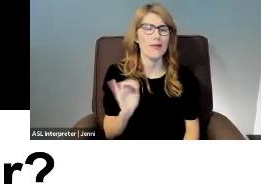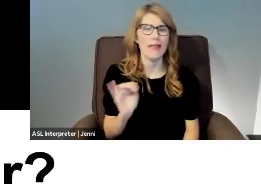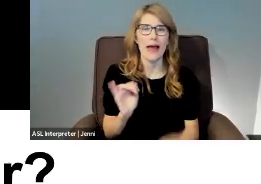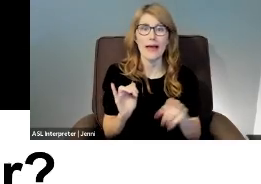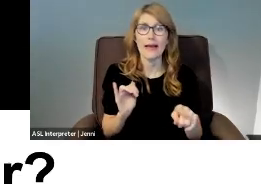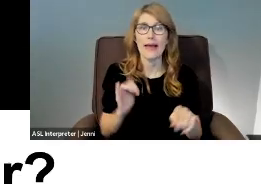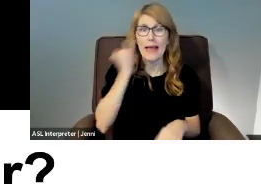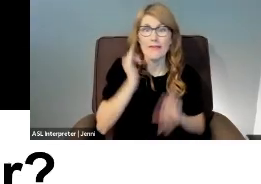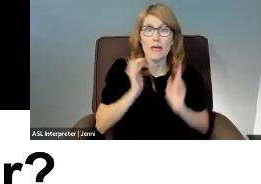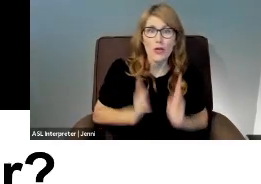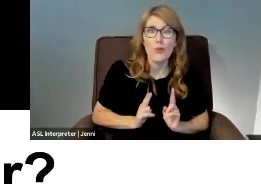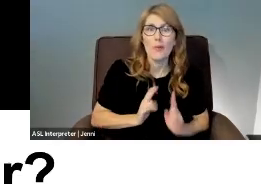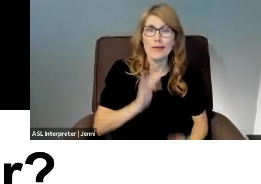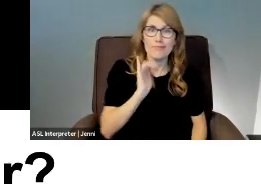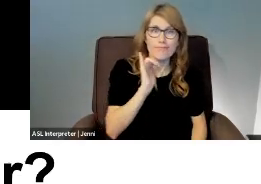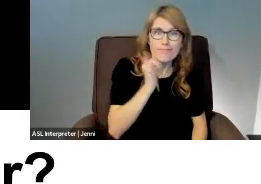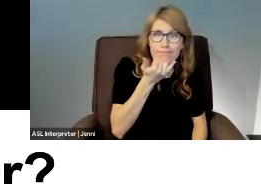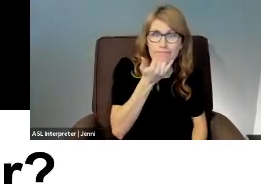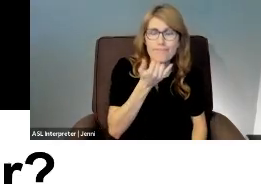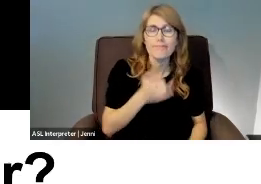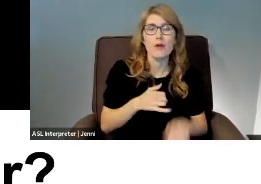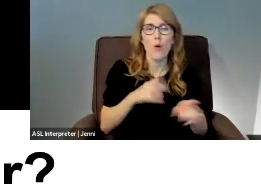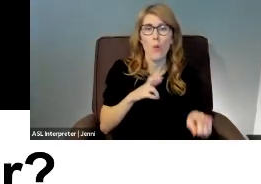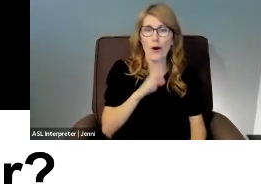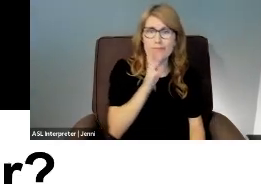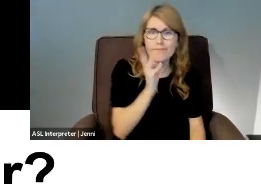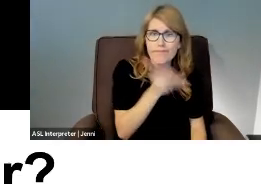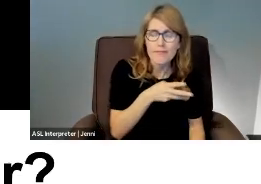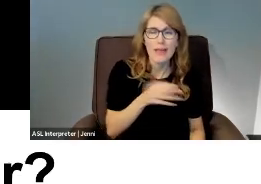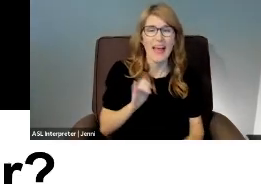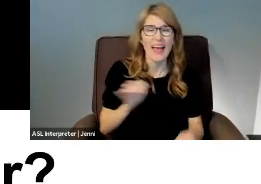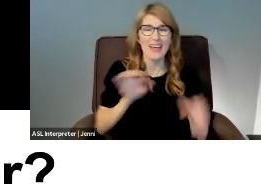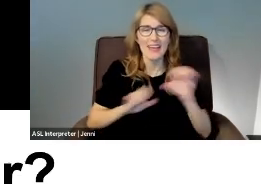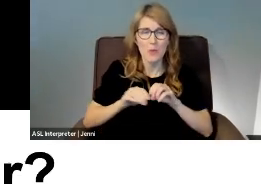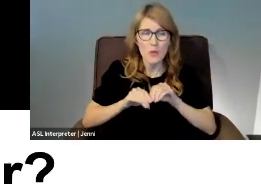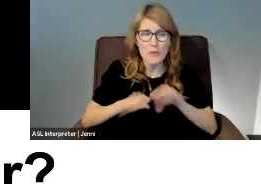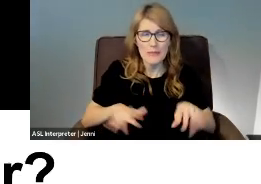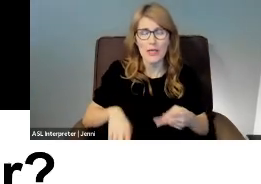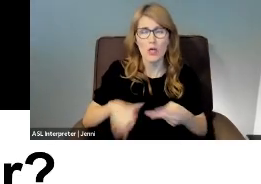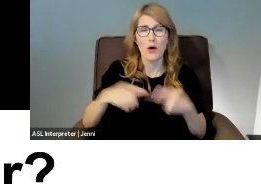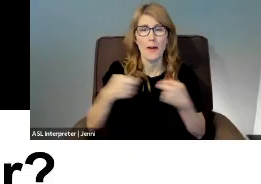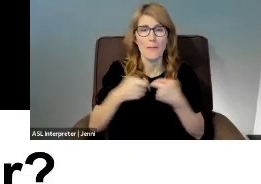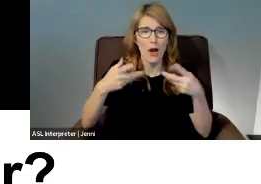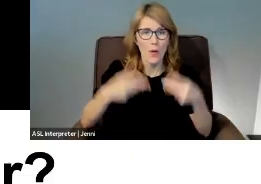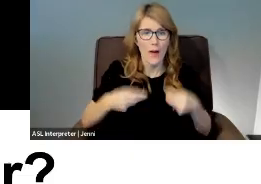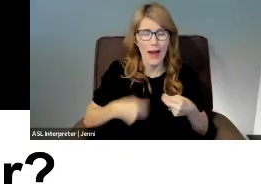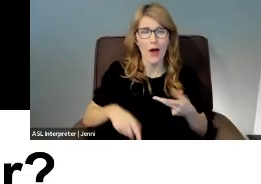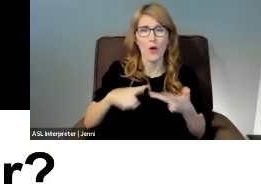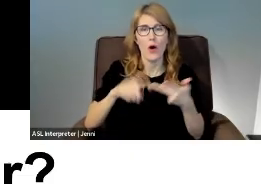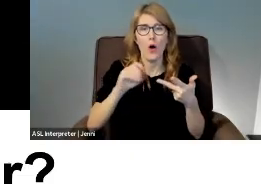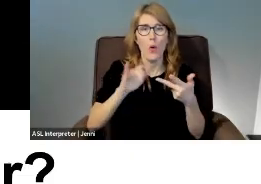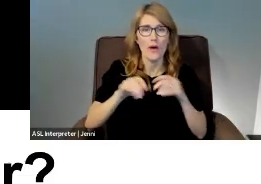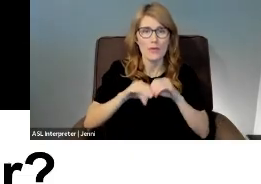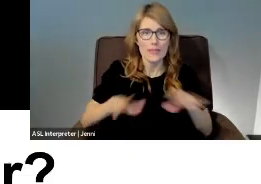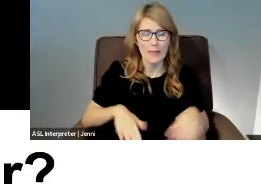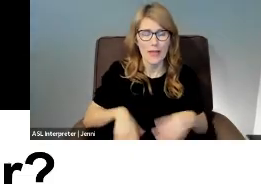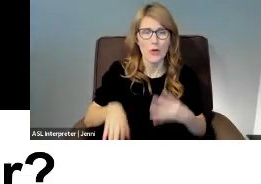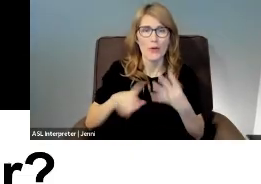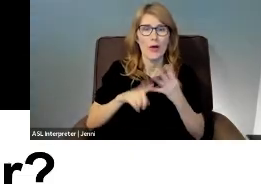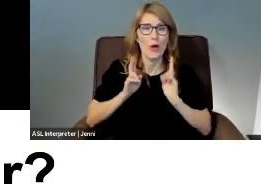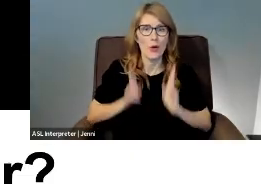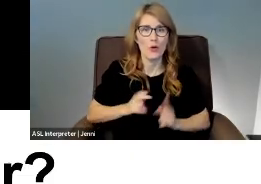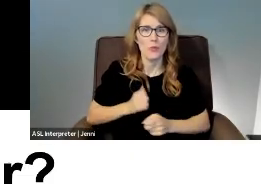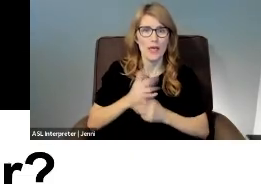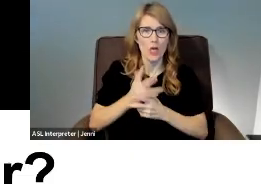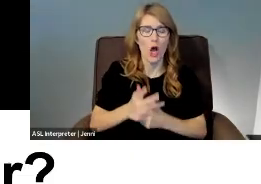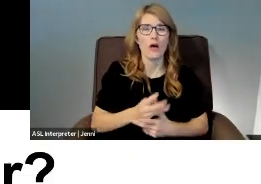error, or negligence, such as chemical spills, power outages, oil spills, human-caused wildfires, terrorism,